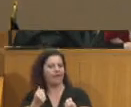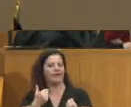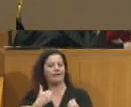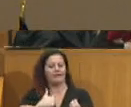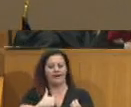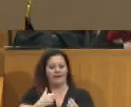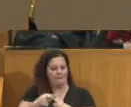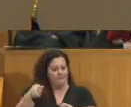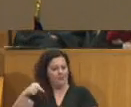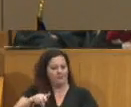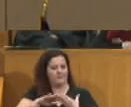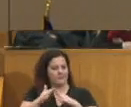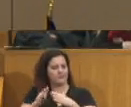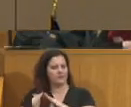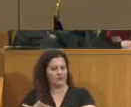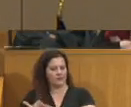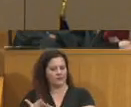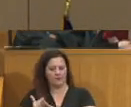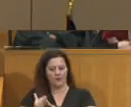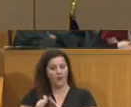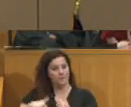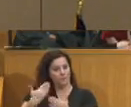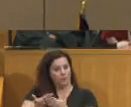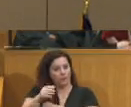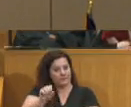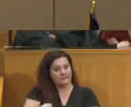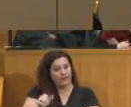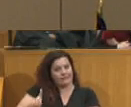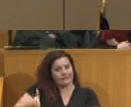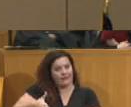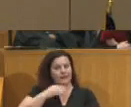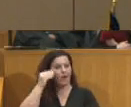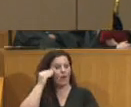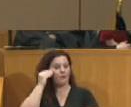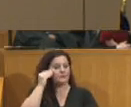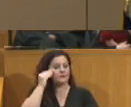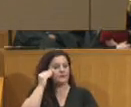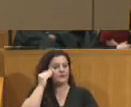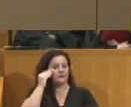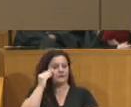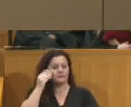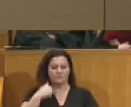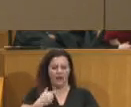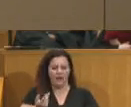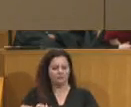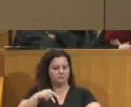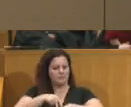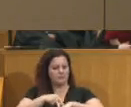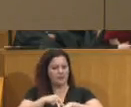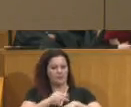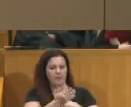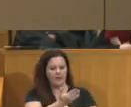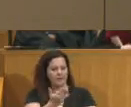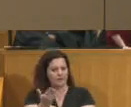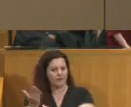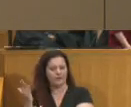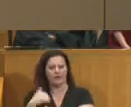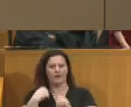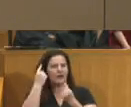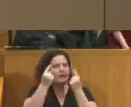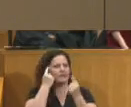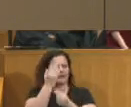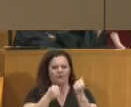step up when we call, to answer those calls, and to make something happen. You're an inspiration, a true servant